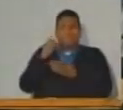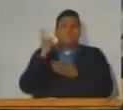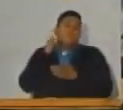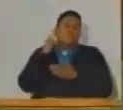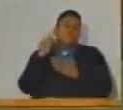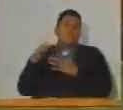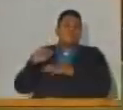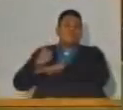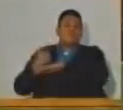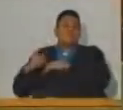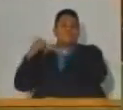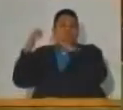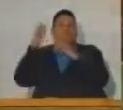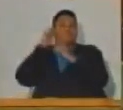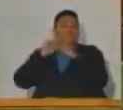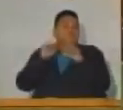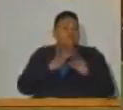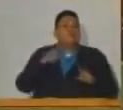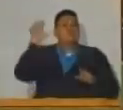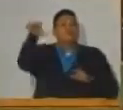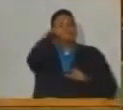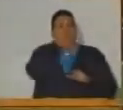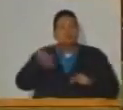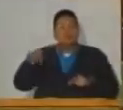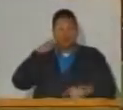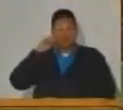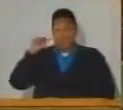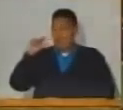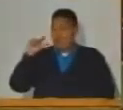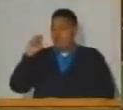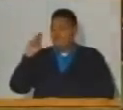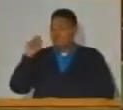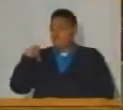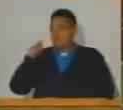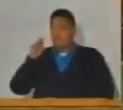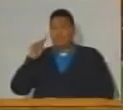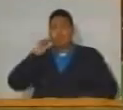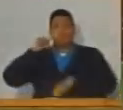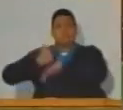there. A new agri-park will also be established in Spring